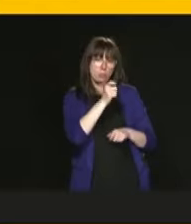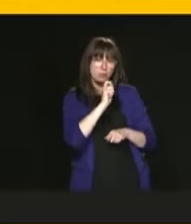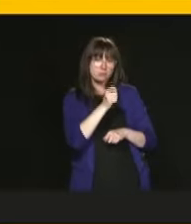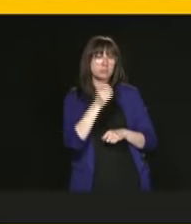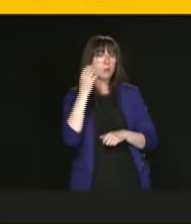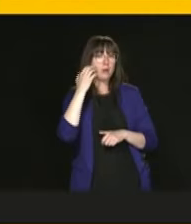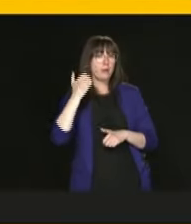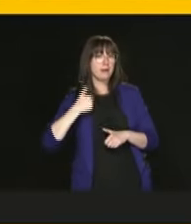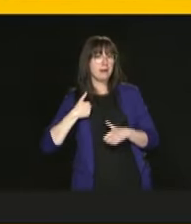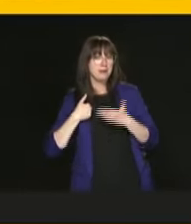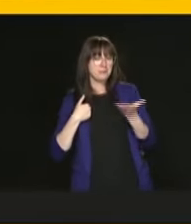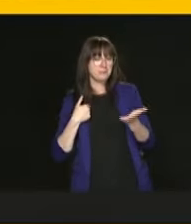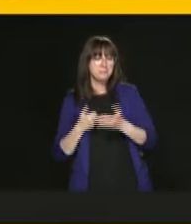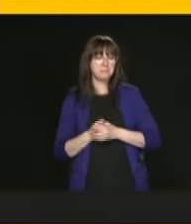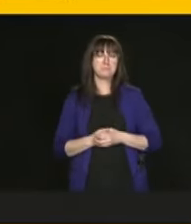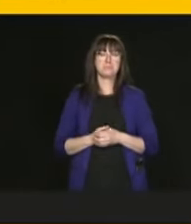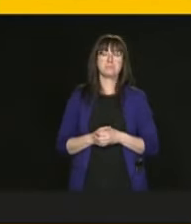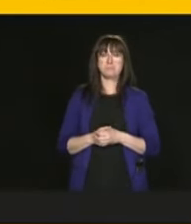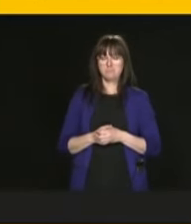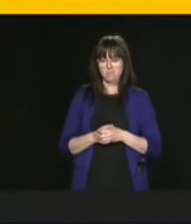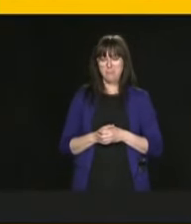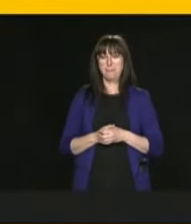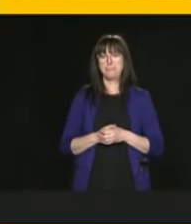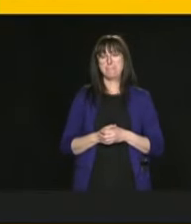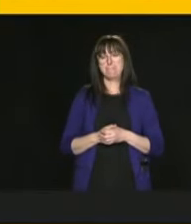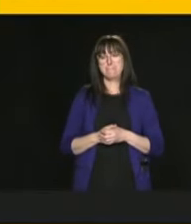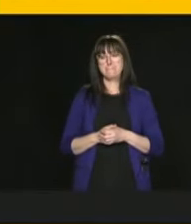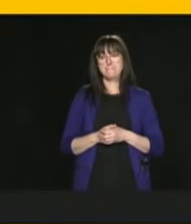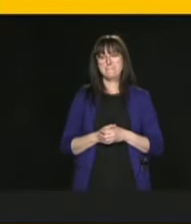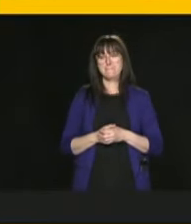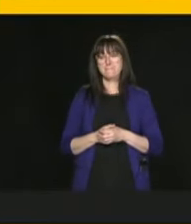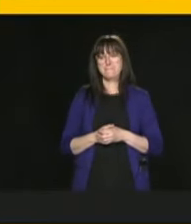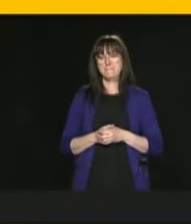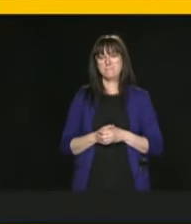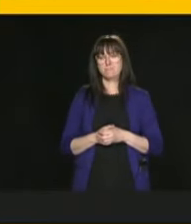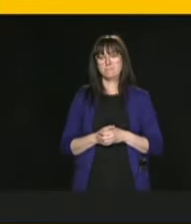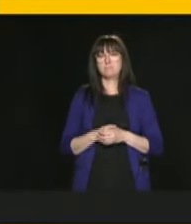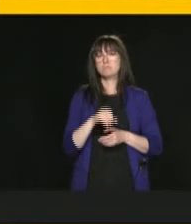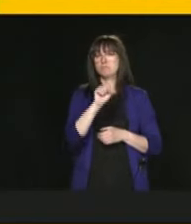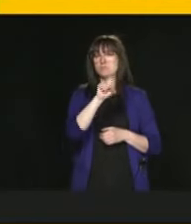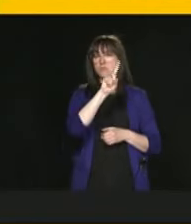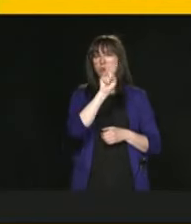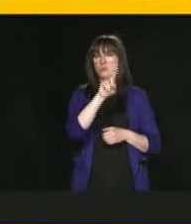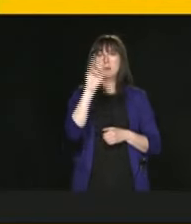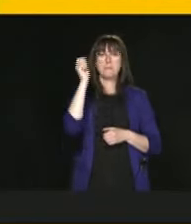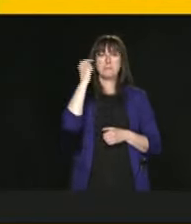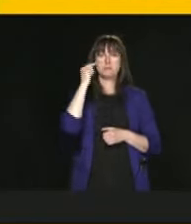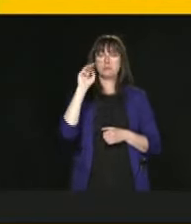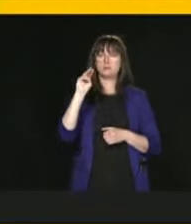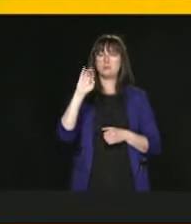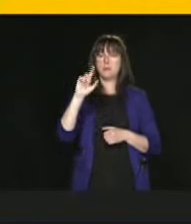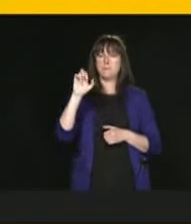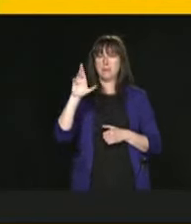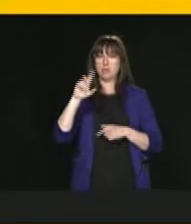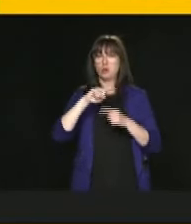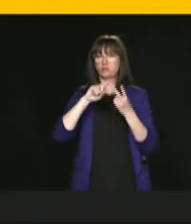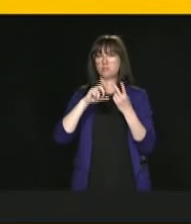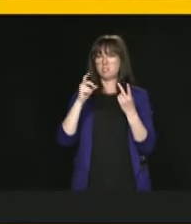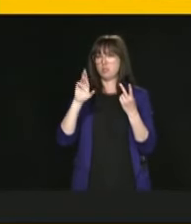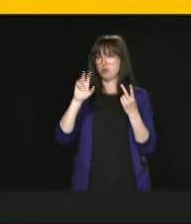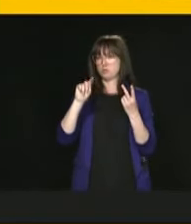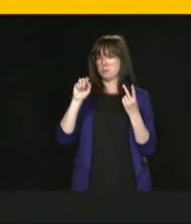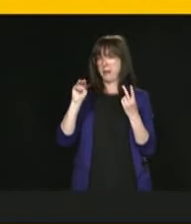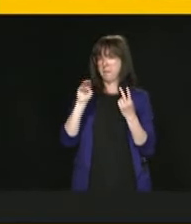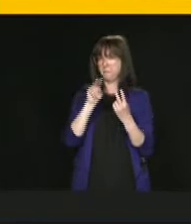Question from Radio-Canada. I have a question for Minister Miller and for Dr. Tam as well. Mr. Miller, you